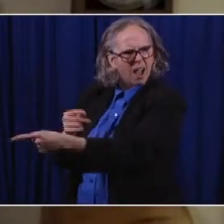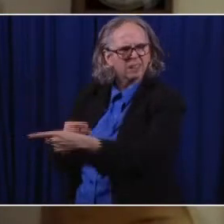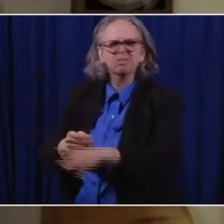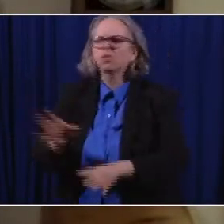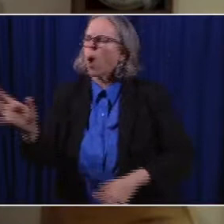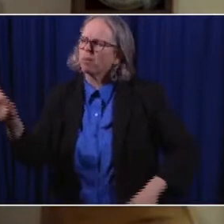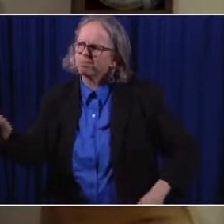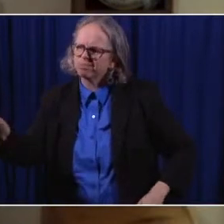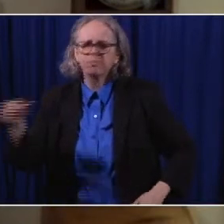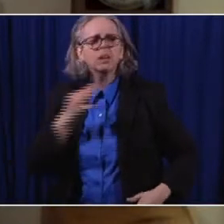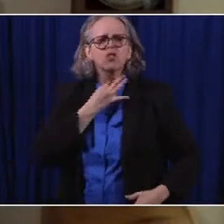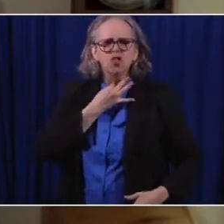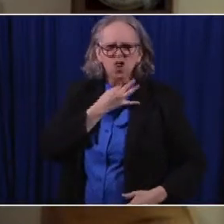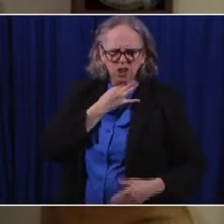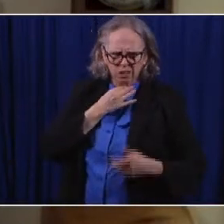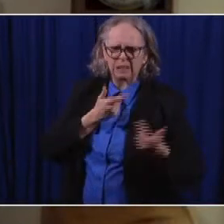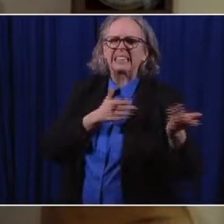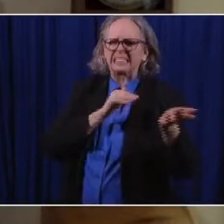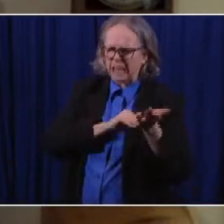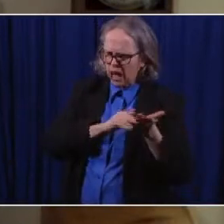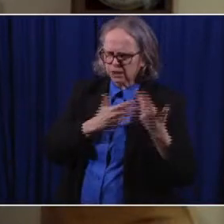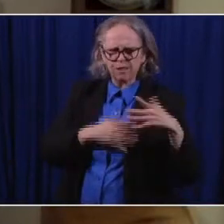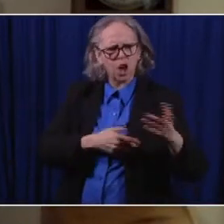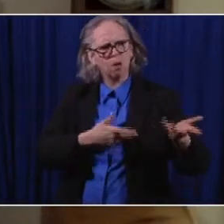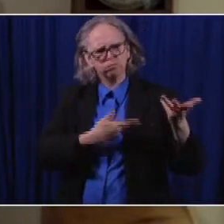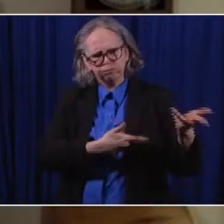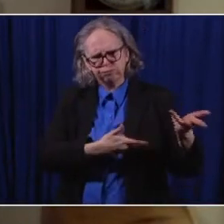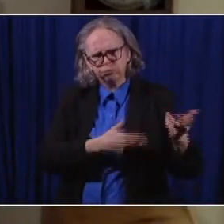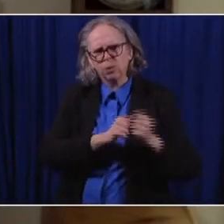got a test, I'm positive, I'm at home,